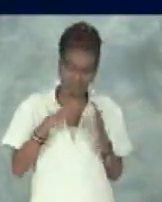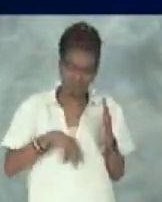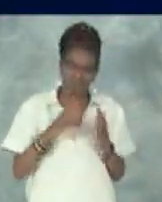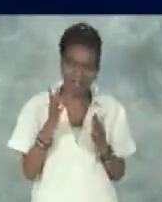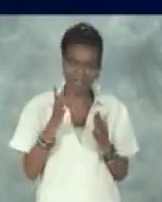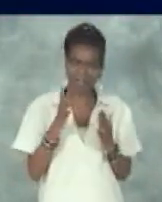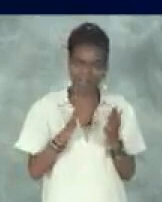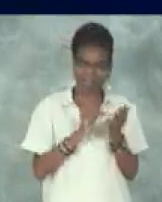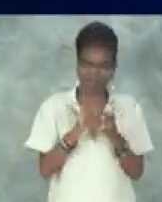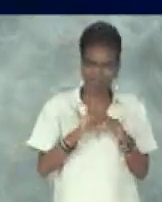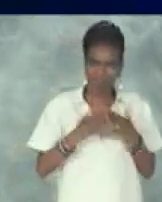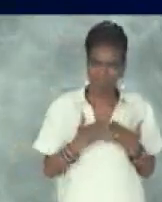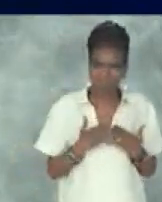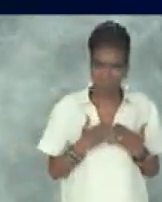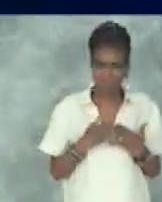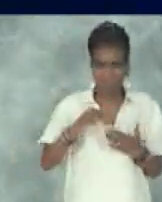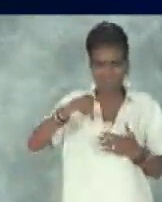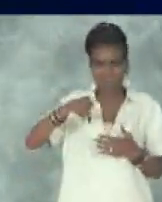He says,